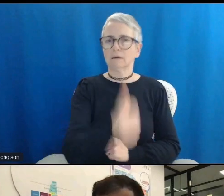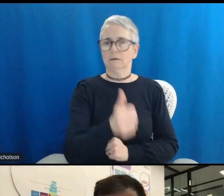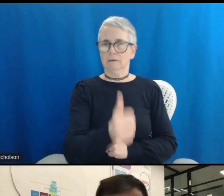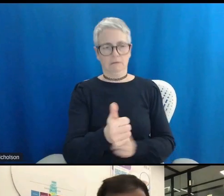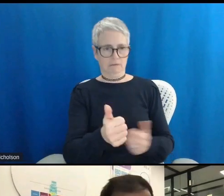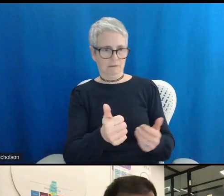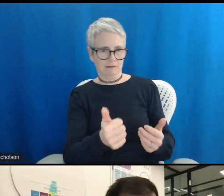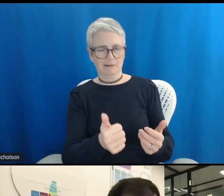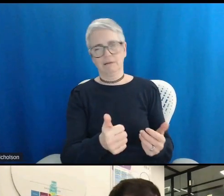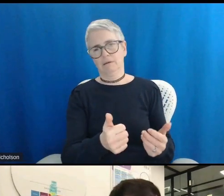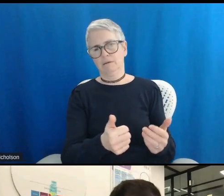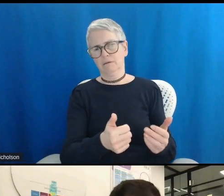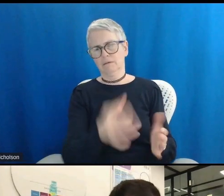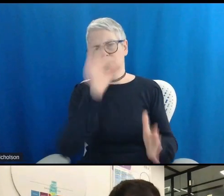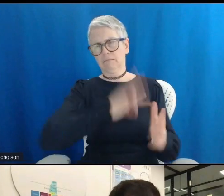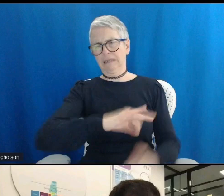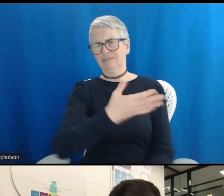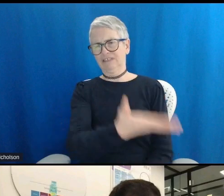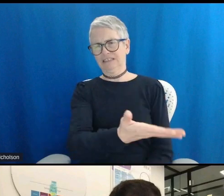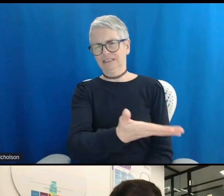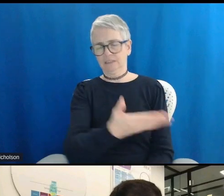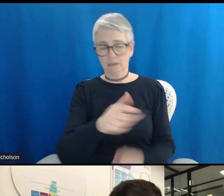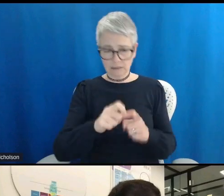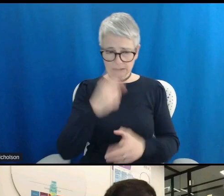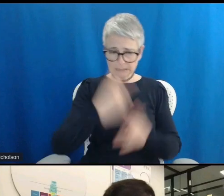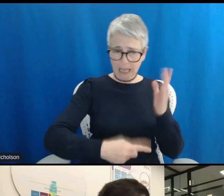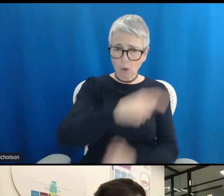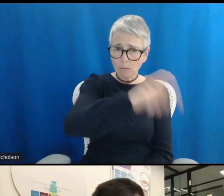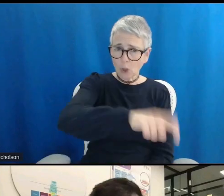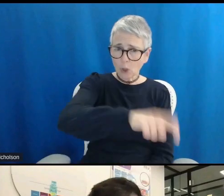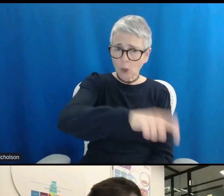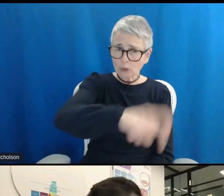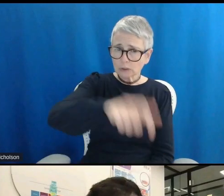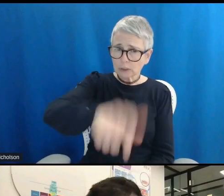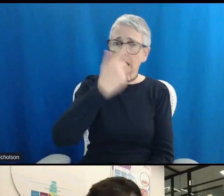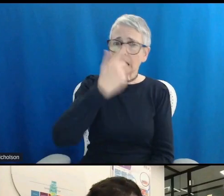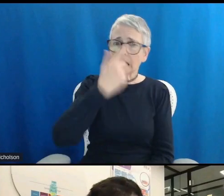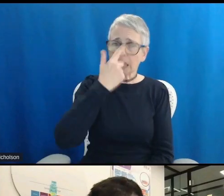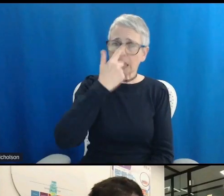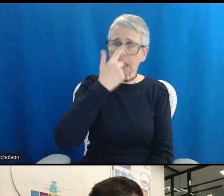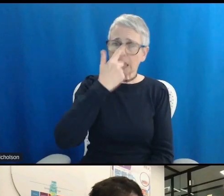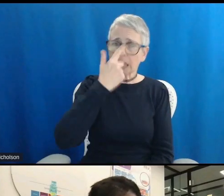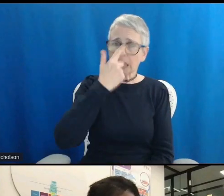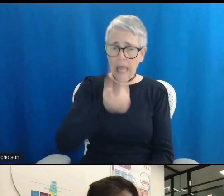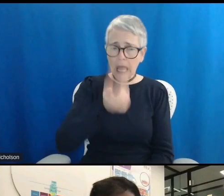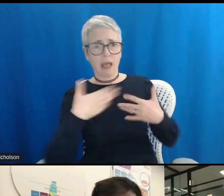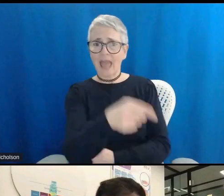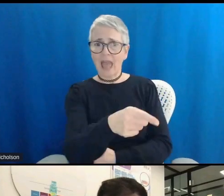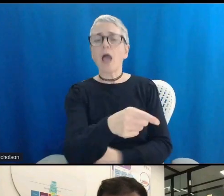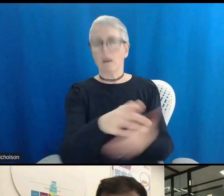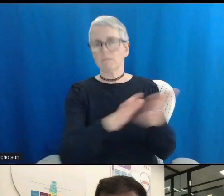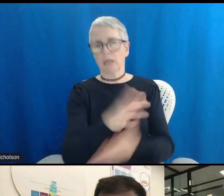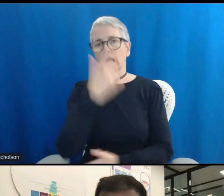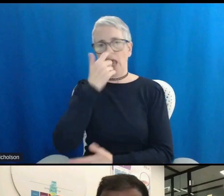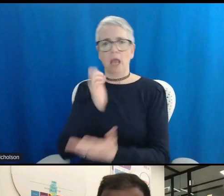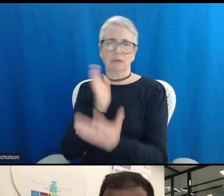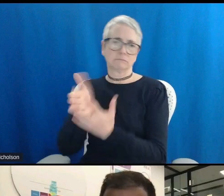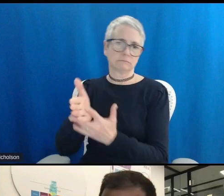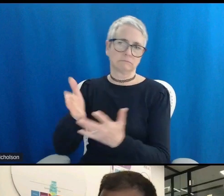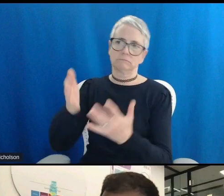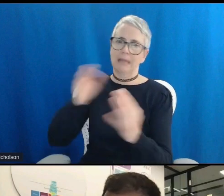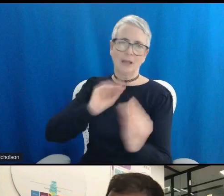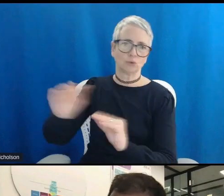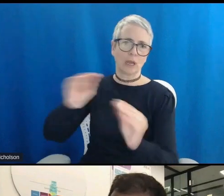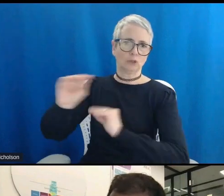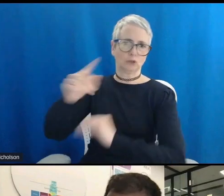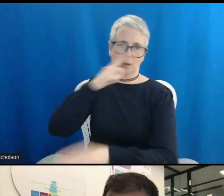investment? As a disabled person, if I can access healthcare, then I can access education and employment, like